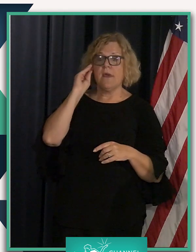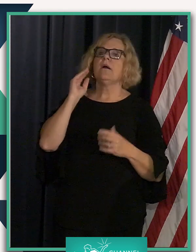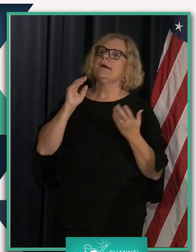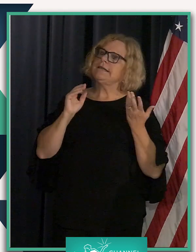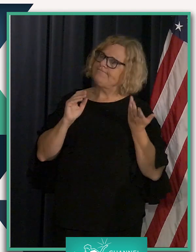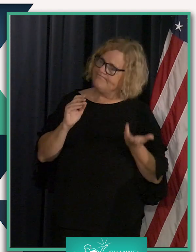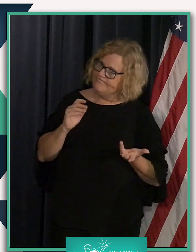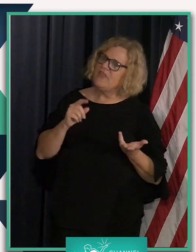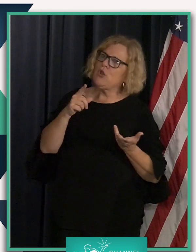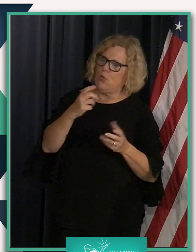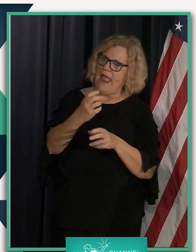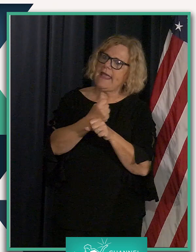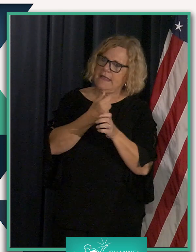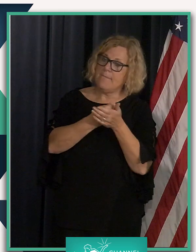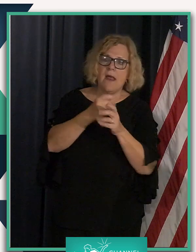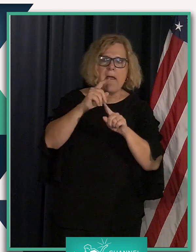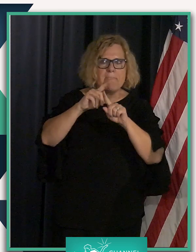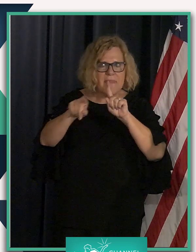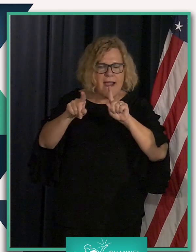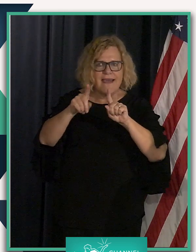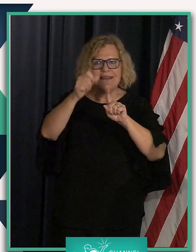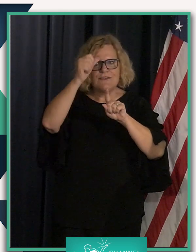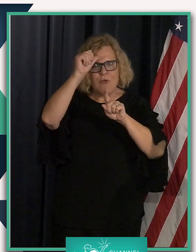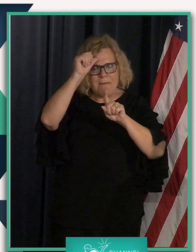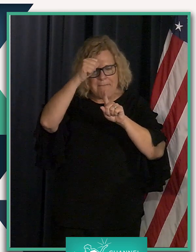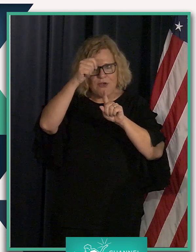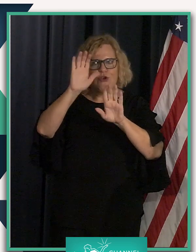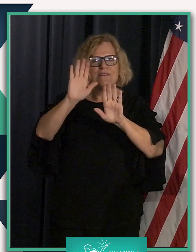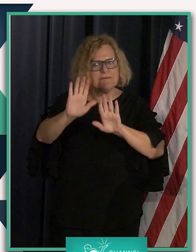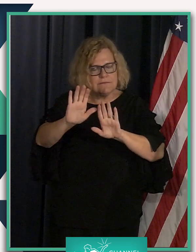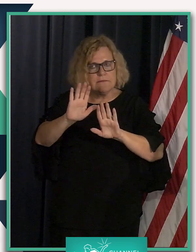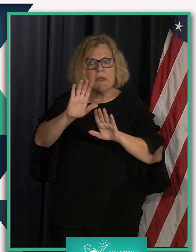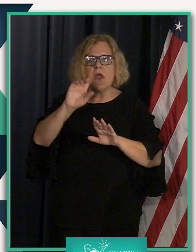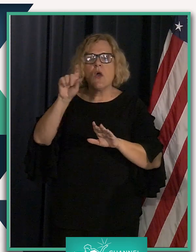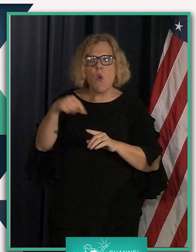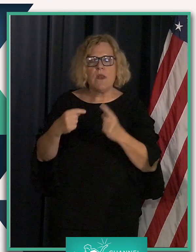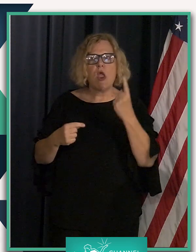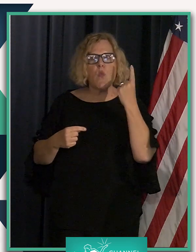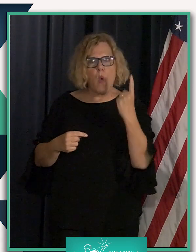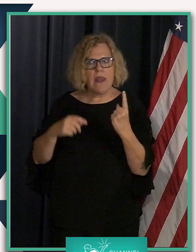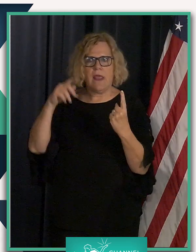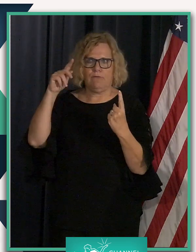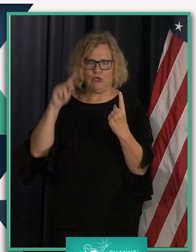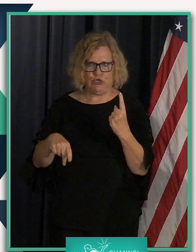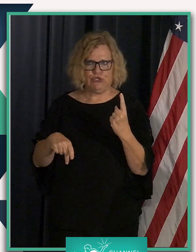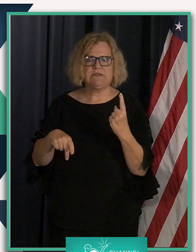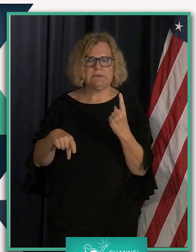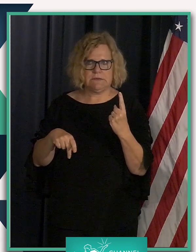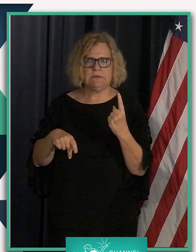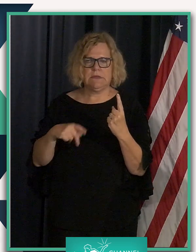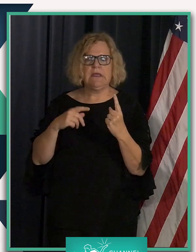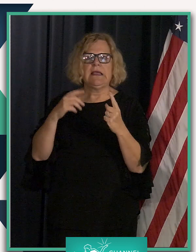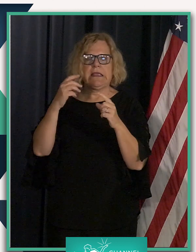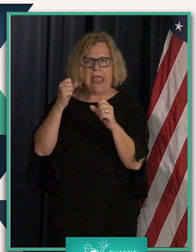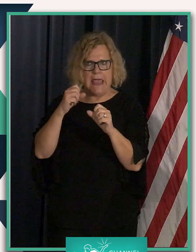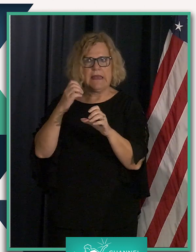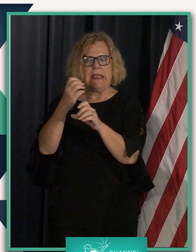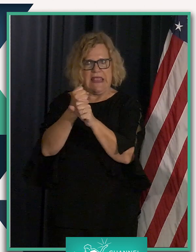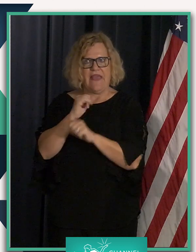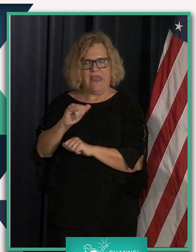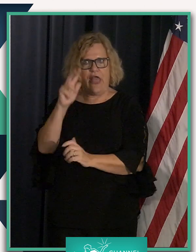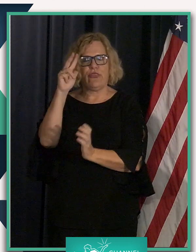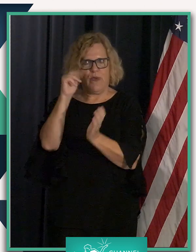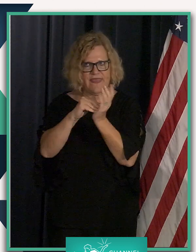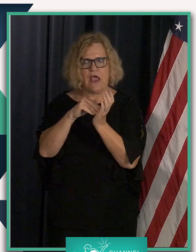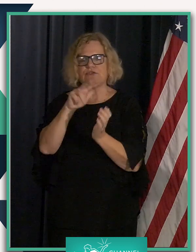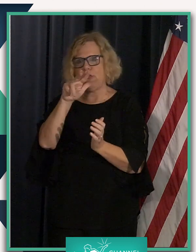then you can get the money. Here's the thing that you got to remember over and over. Only one person can claim that